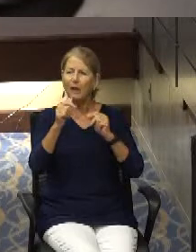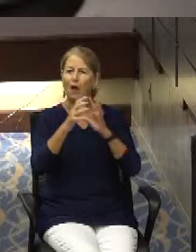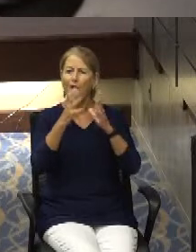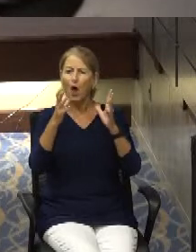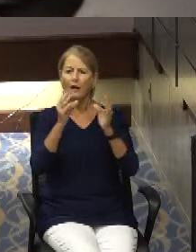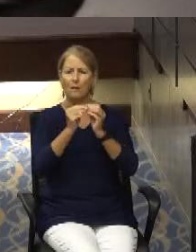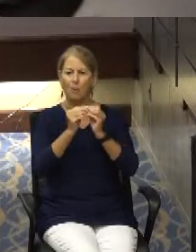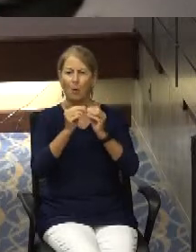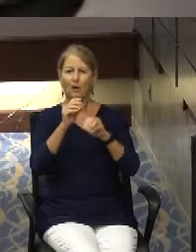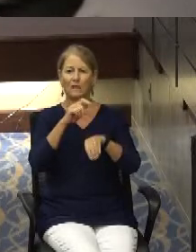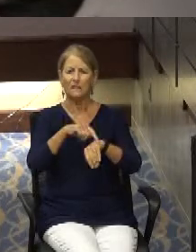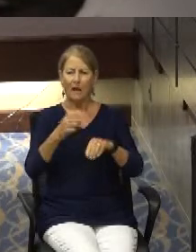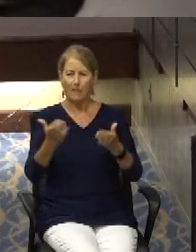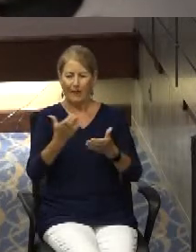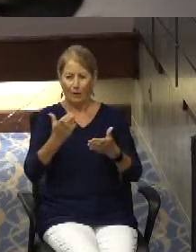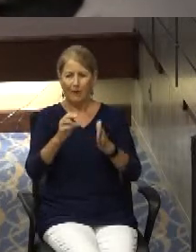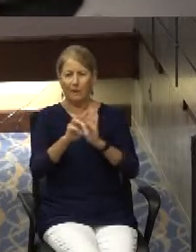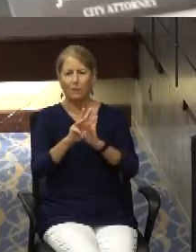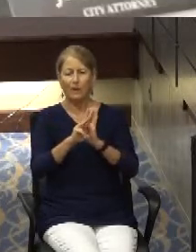We really appreciate you.